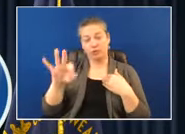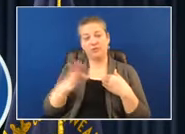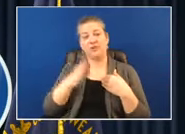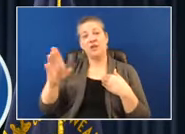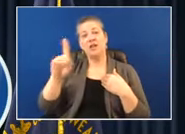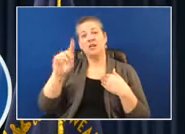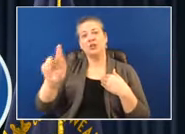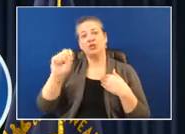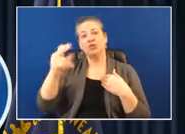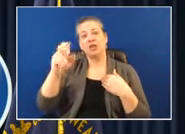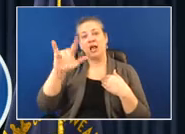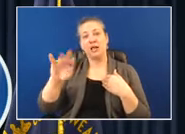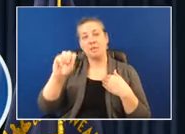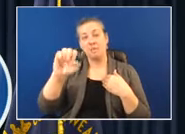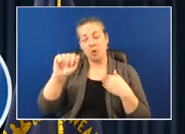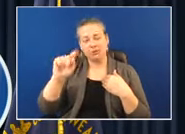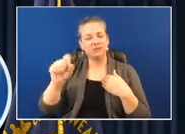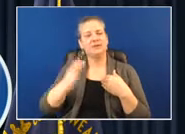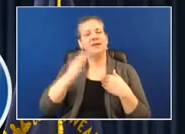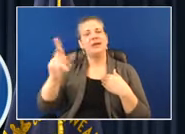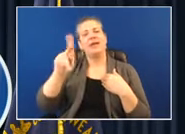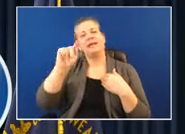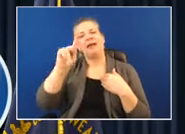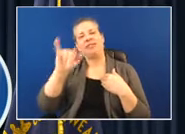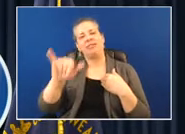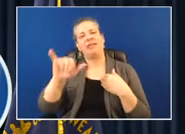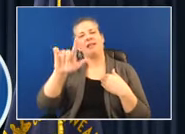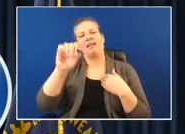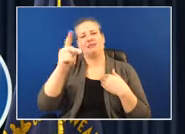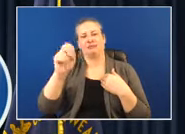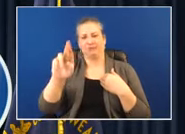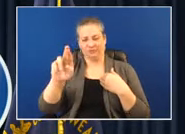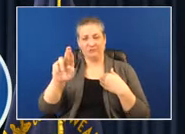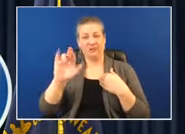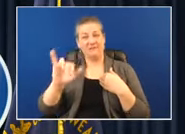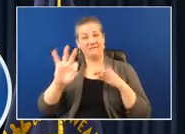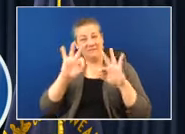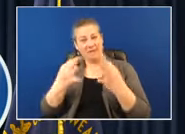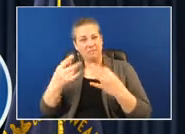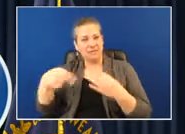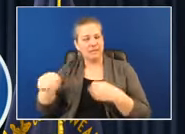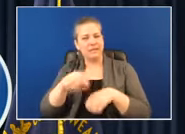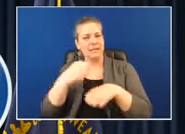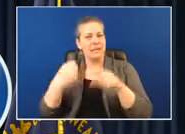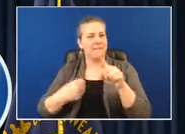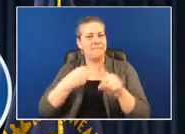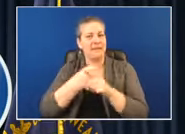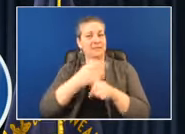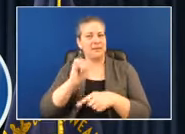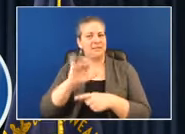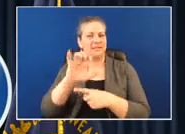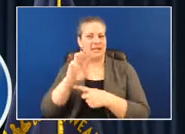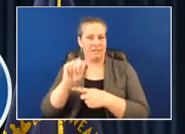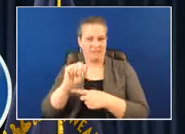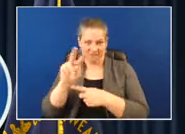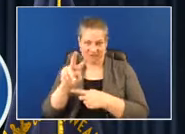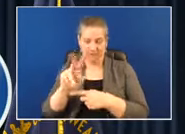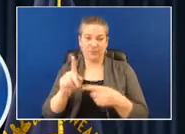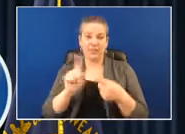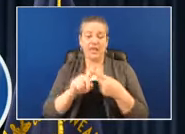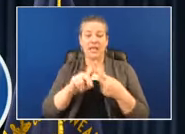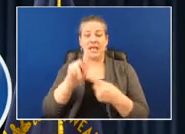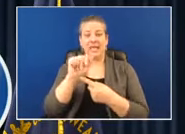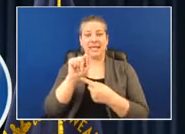Kathy Lester, and most importantly, 2 families impacted by CMV. First, we have Katie Bentley and